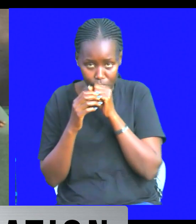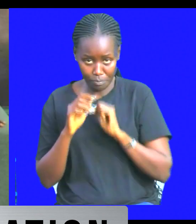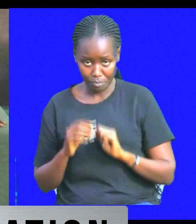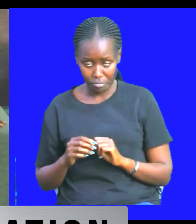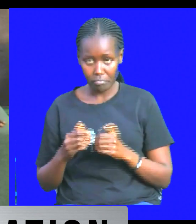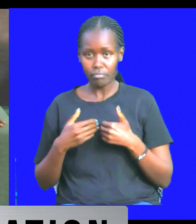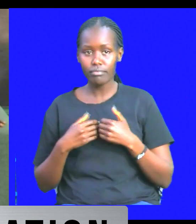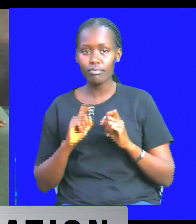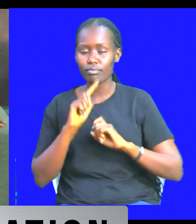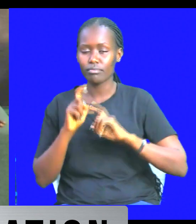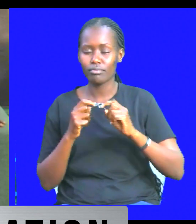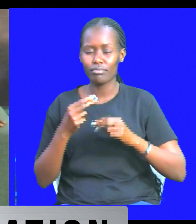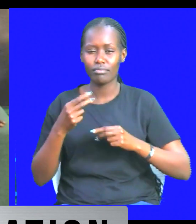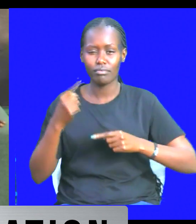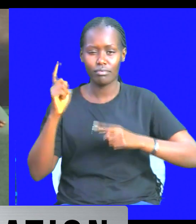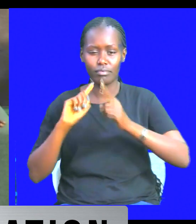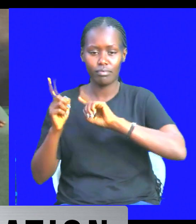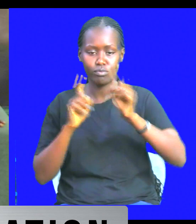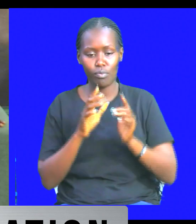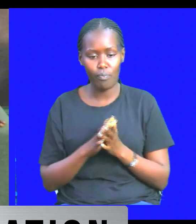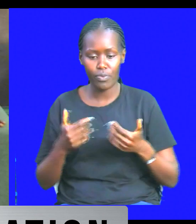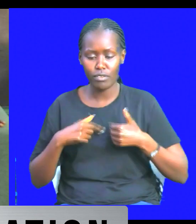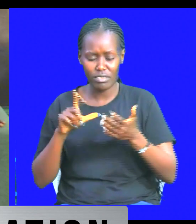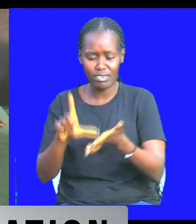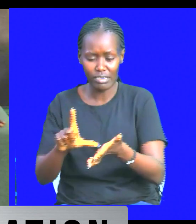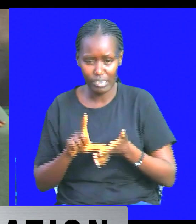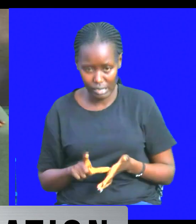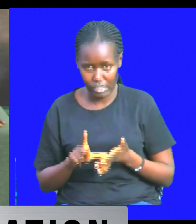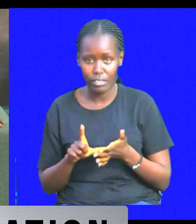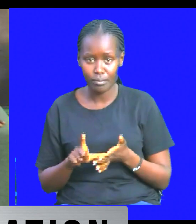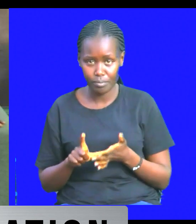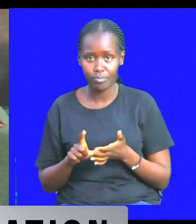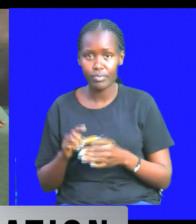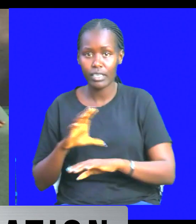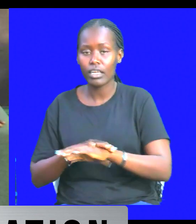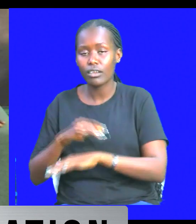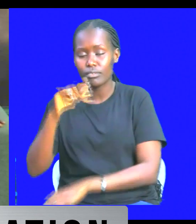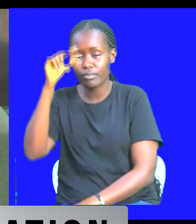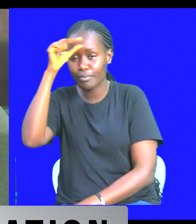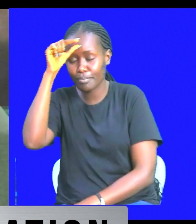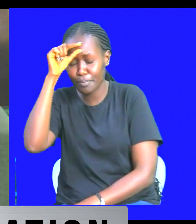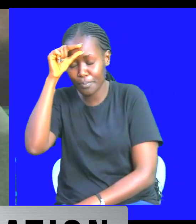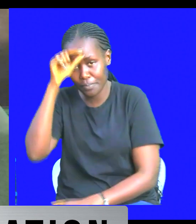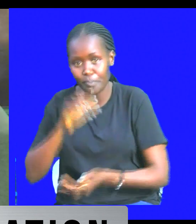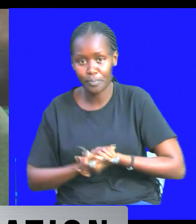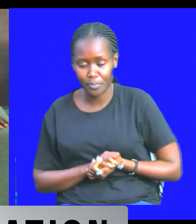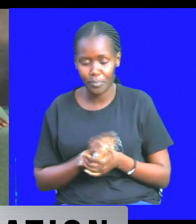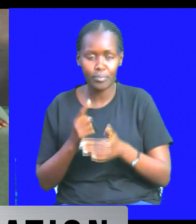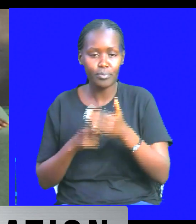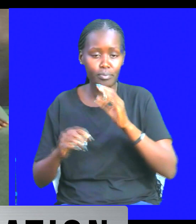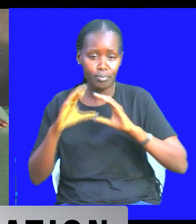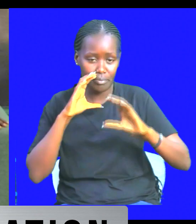We have seen loans have been taken. This is I'm getting from the government what they've